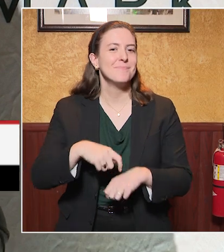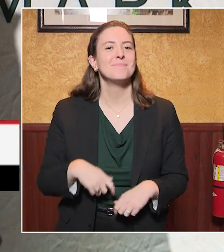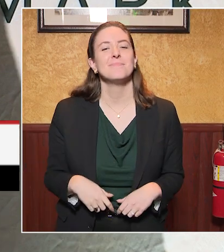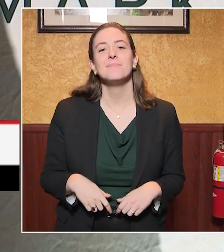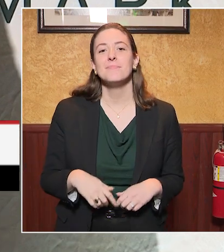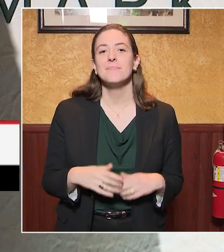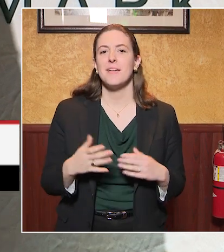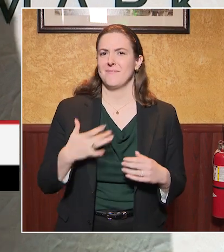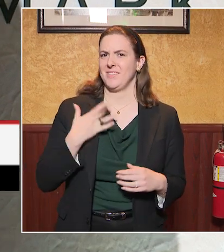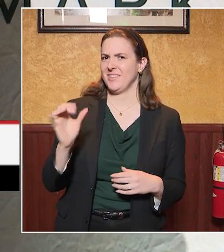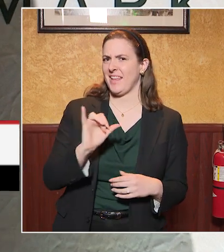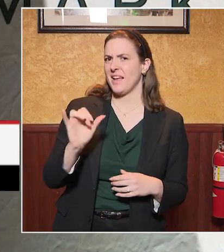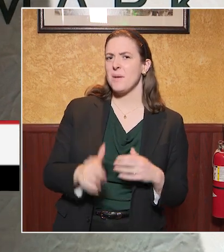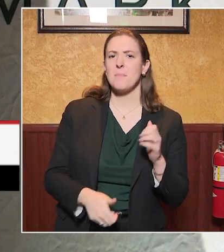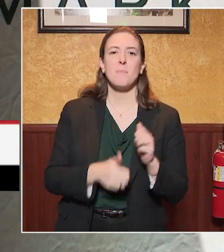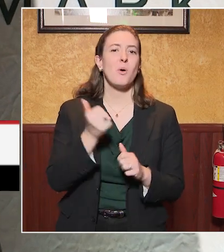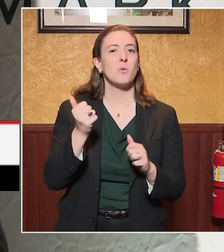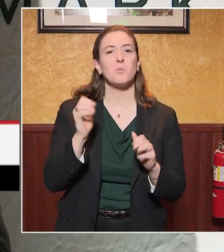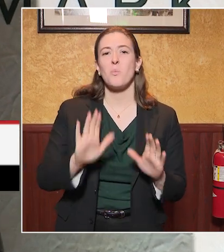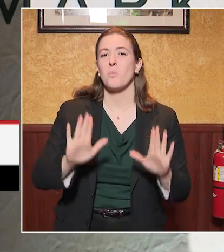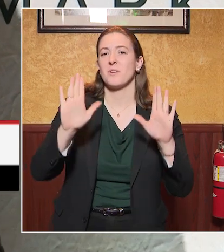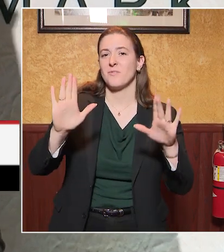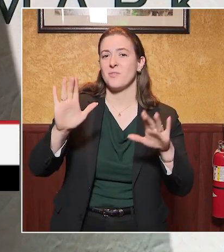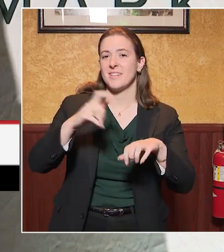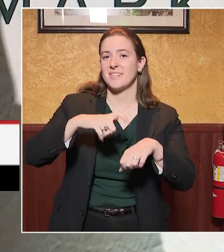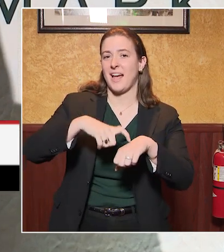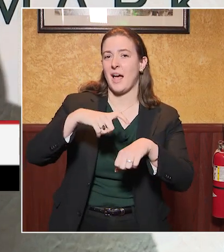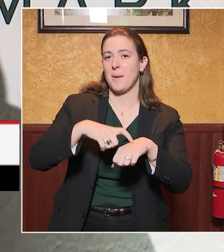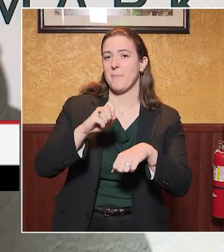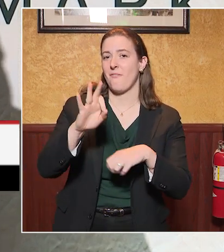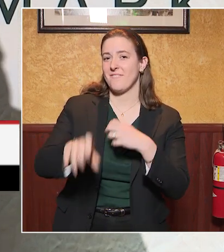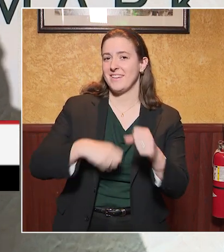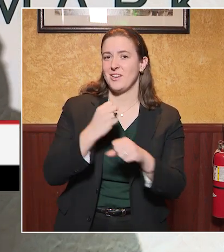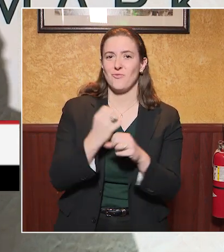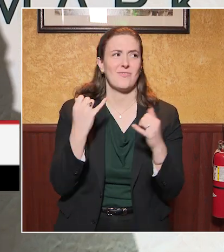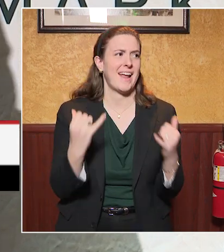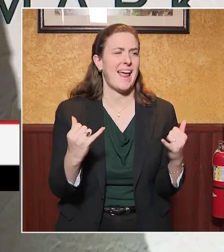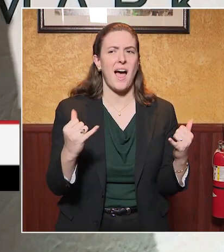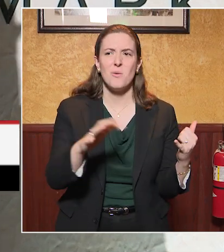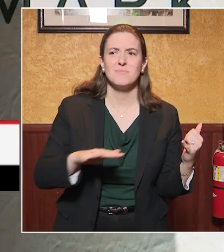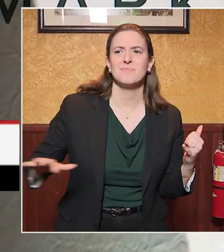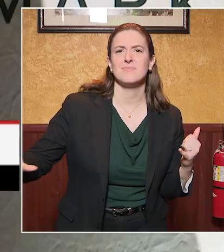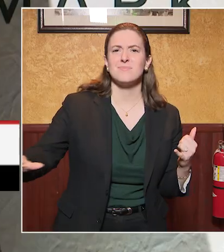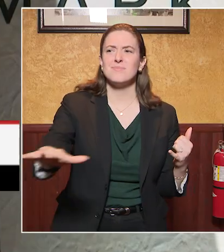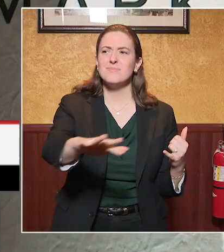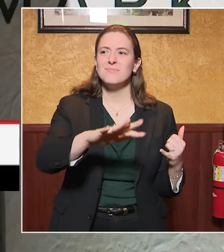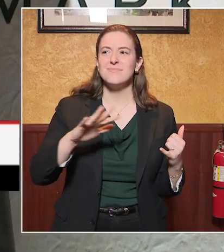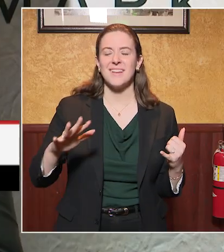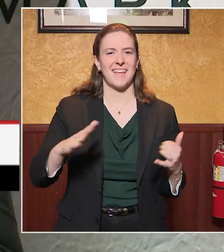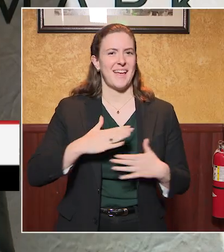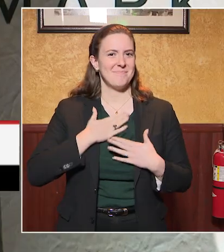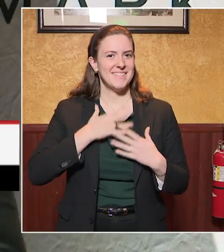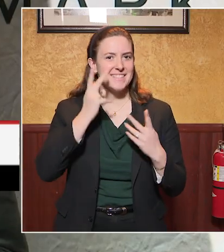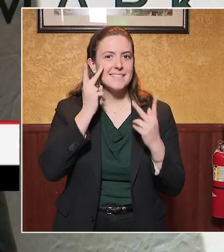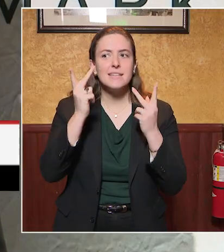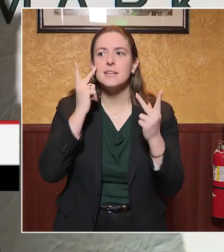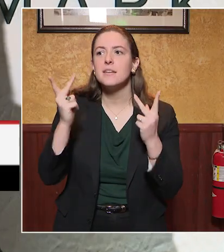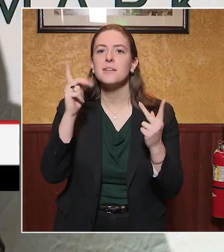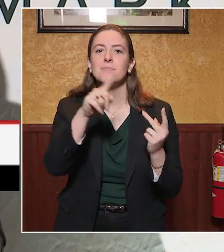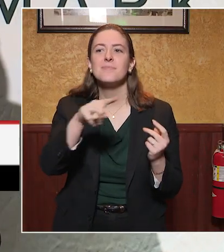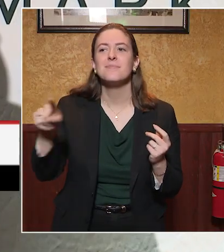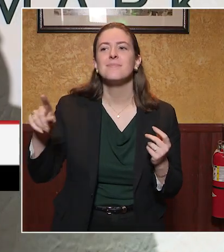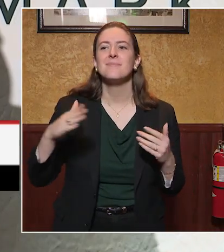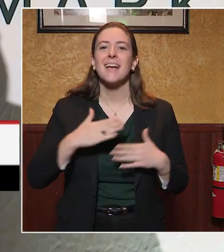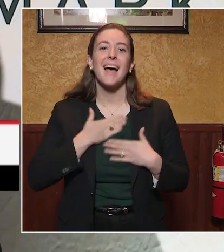the most wonderful time of the year in here right now. It is such a joy and a pleasure to see so many happy, smiling